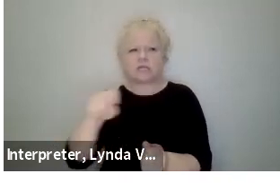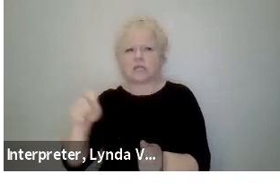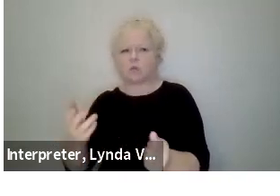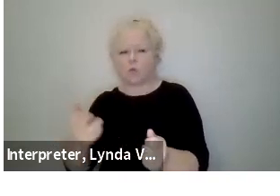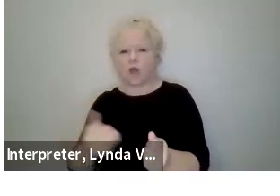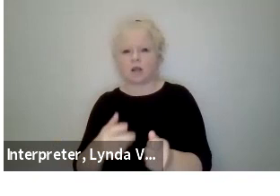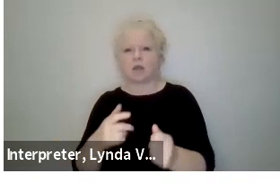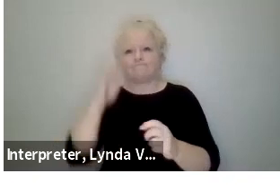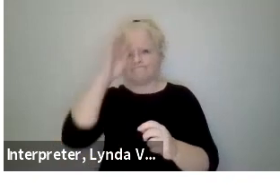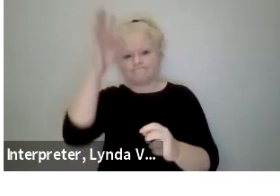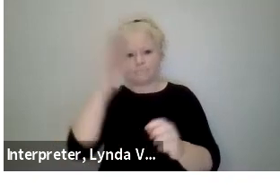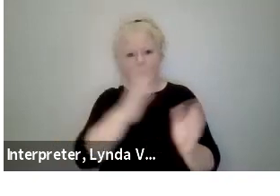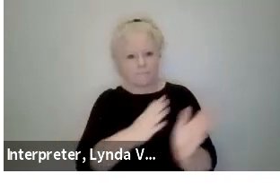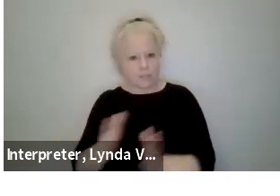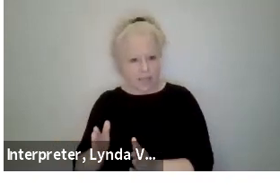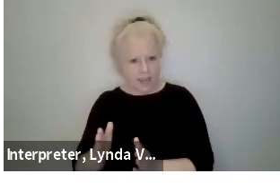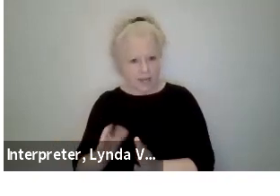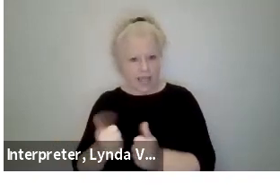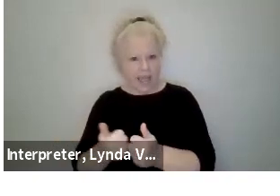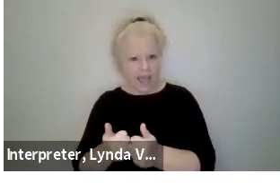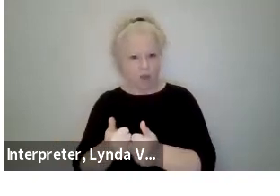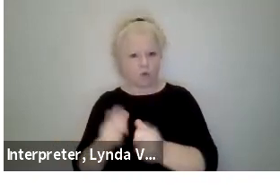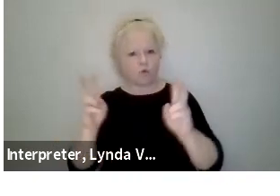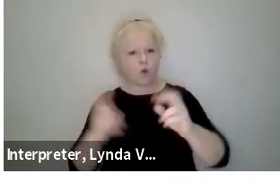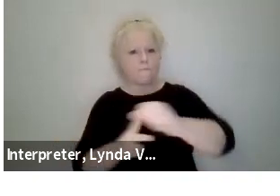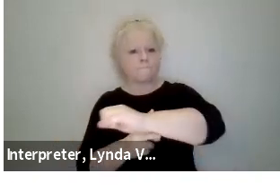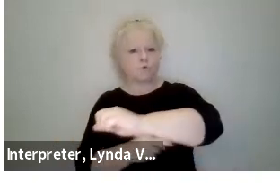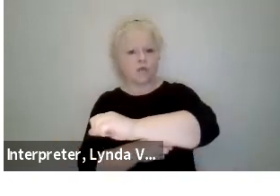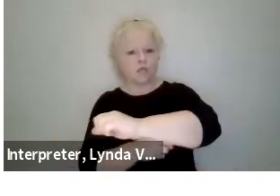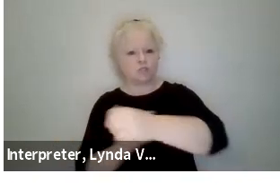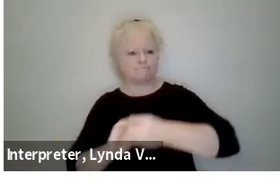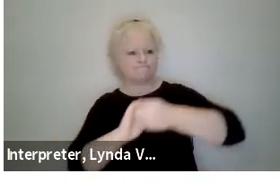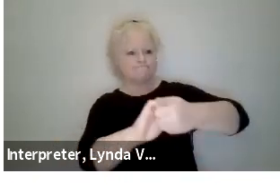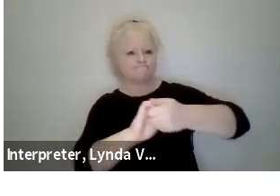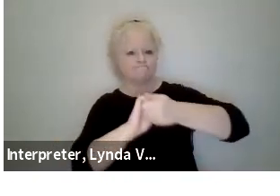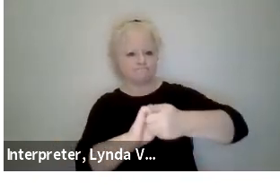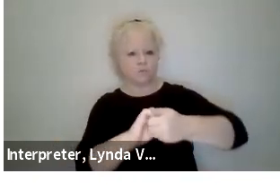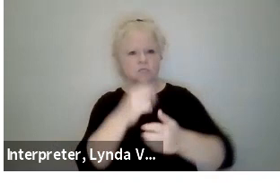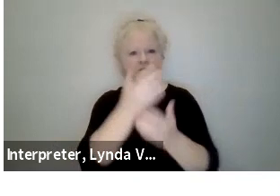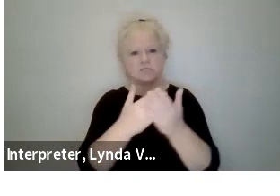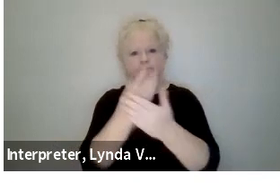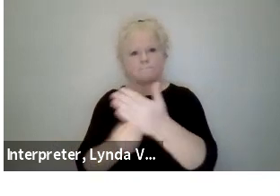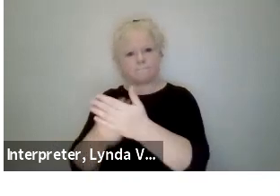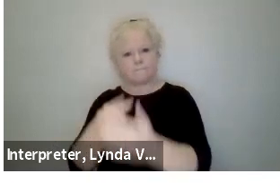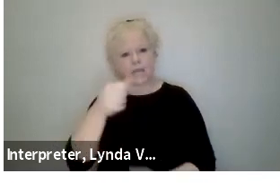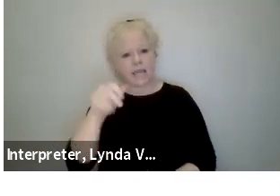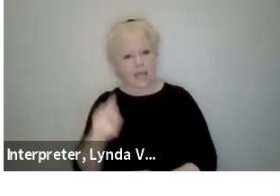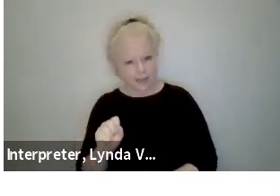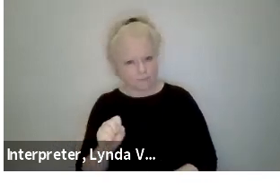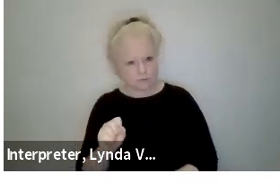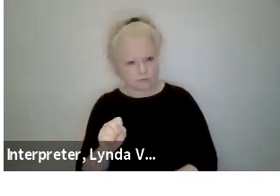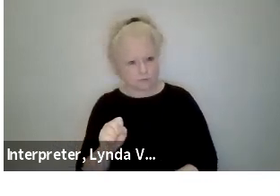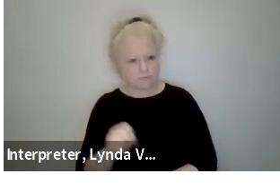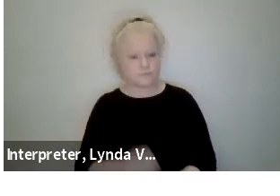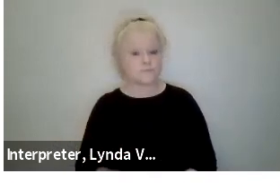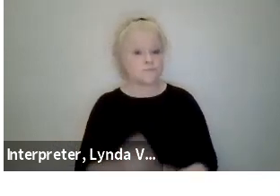up with a plan as to how we could bridge some of the gaps that were happening. So we communicated these needs out